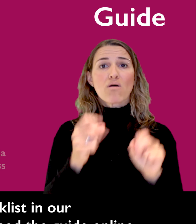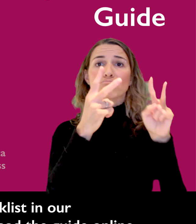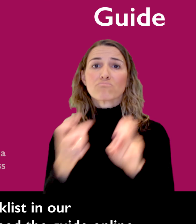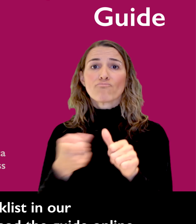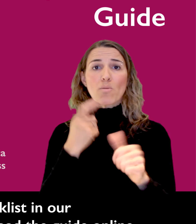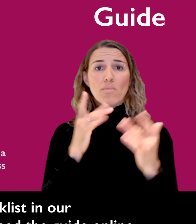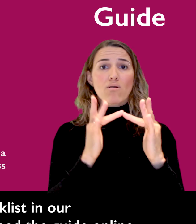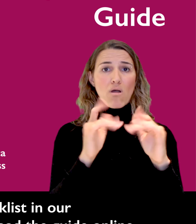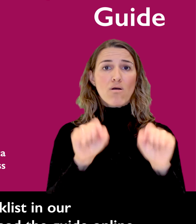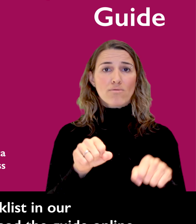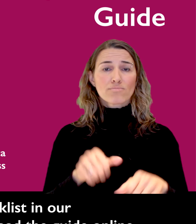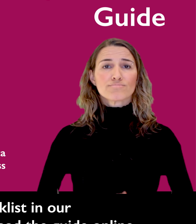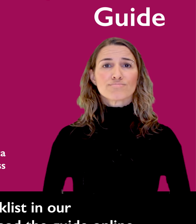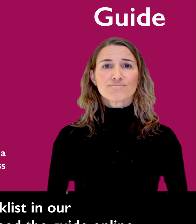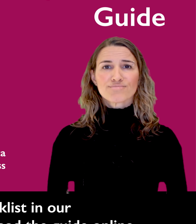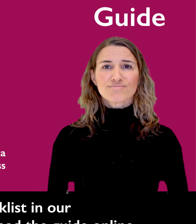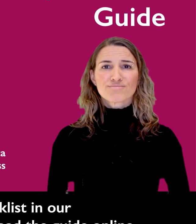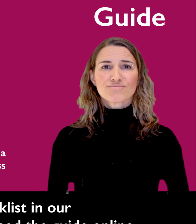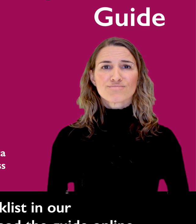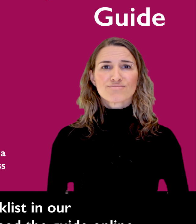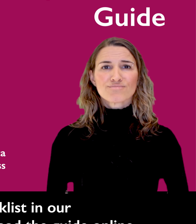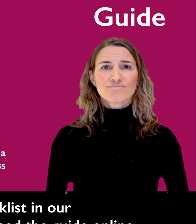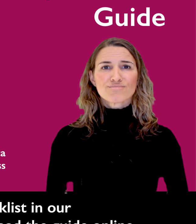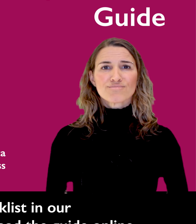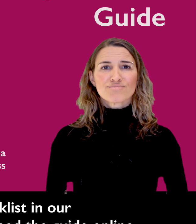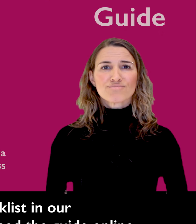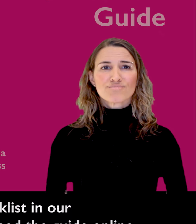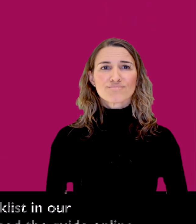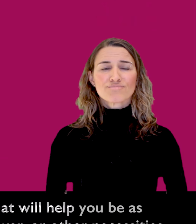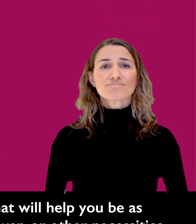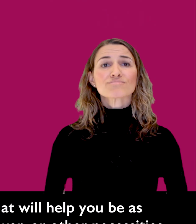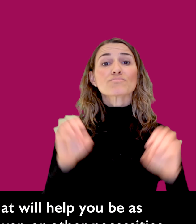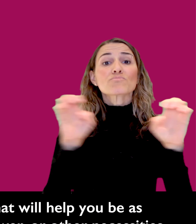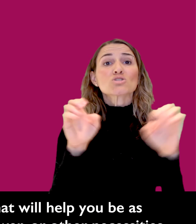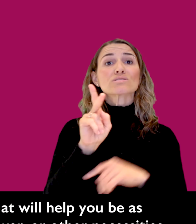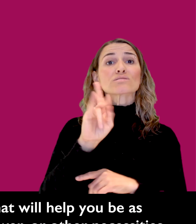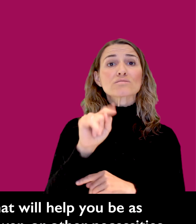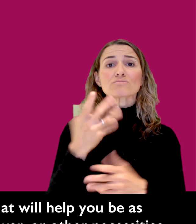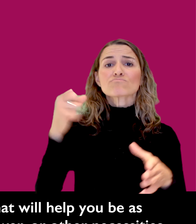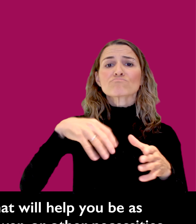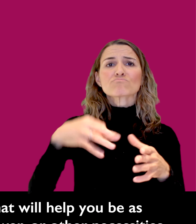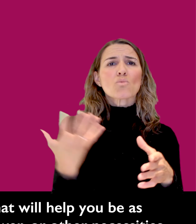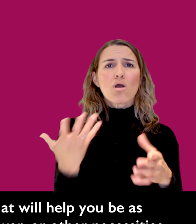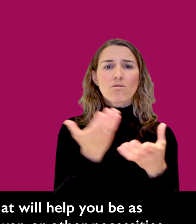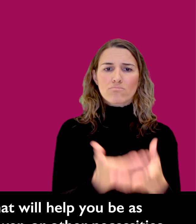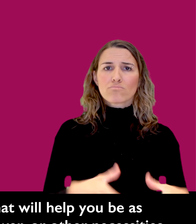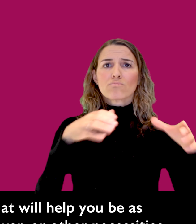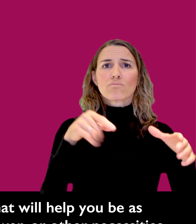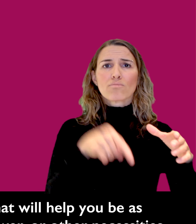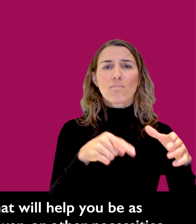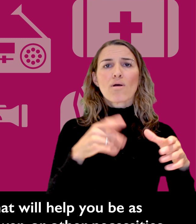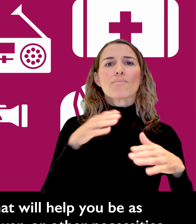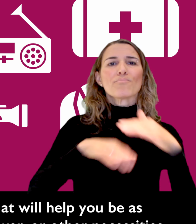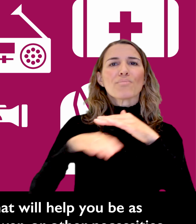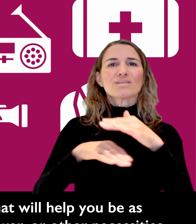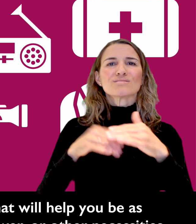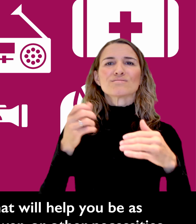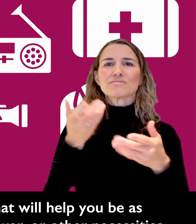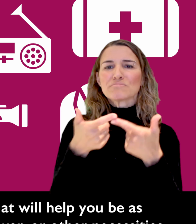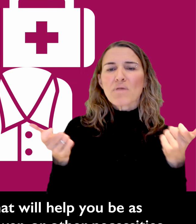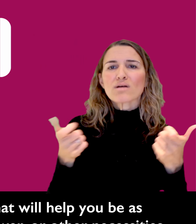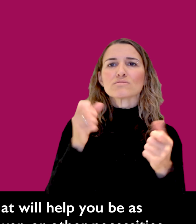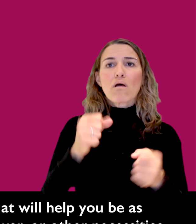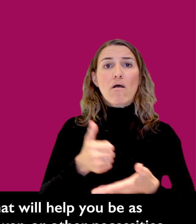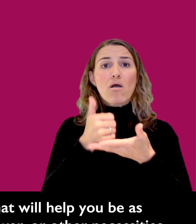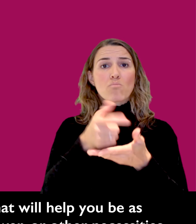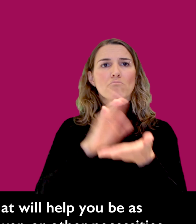Guide, or you can download the guide online. An emergency kit is a container of basic supplies that will help